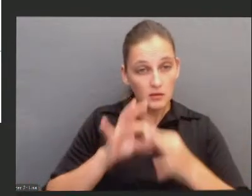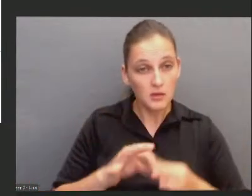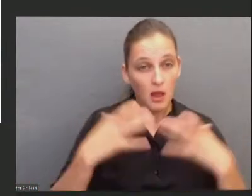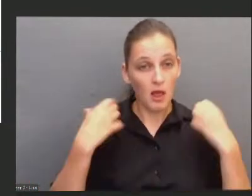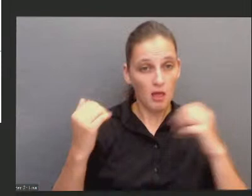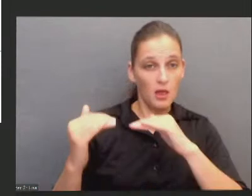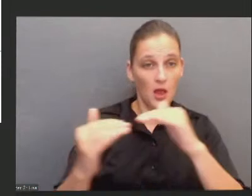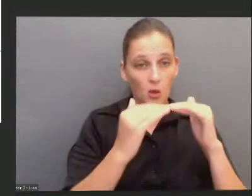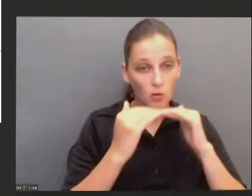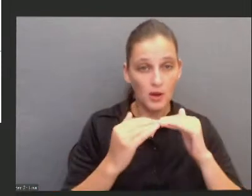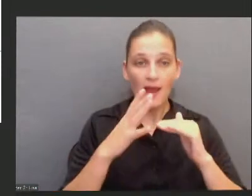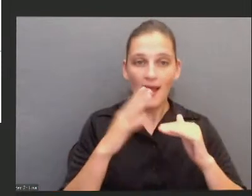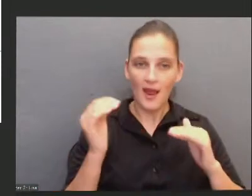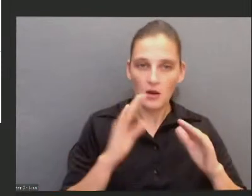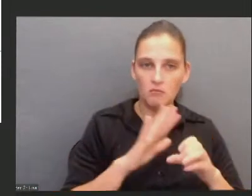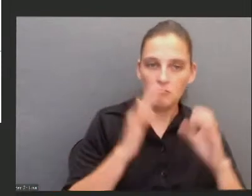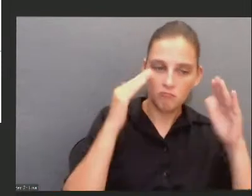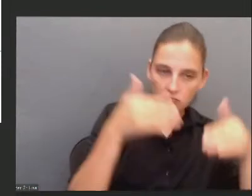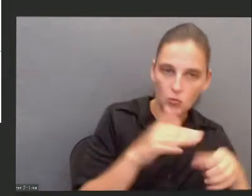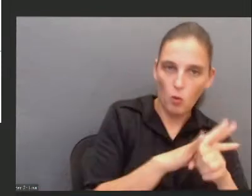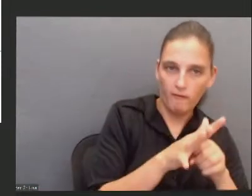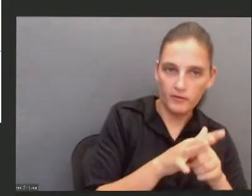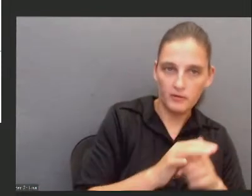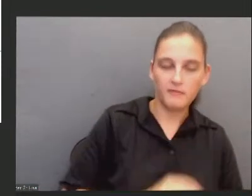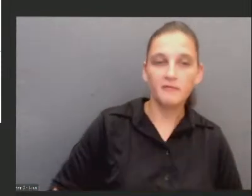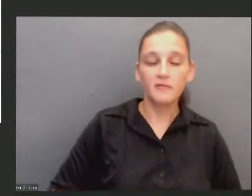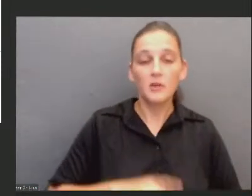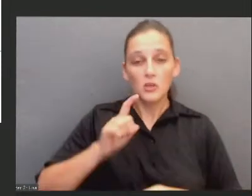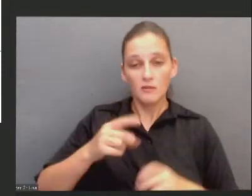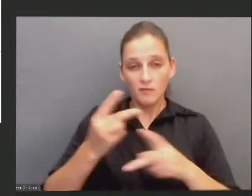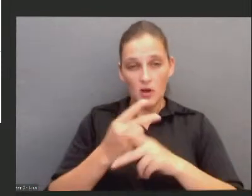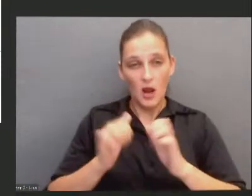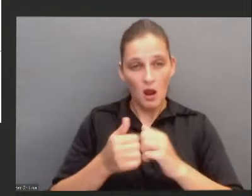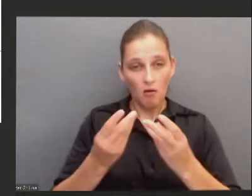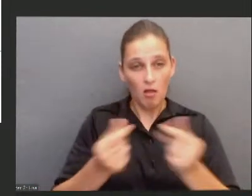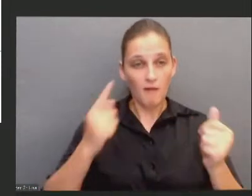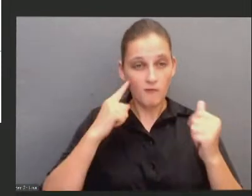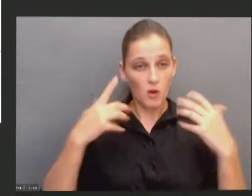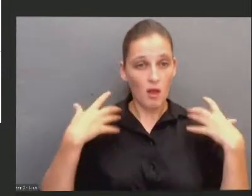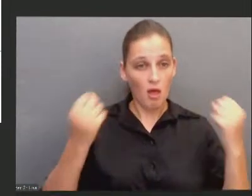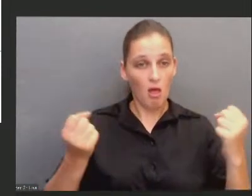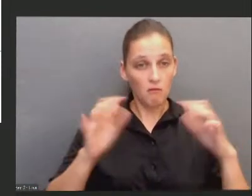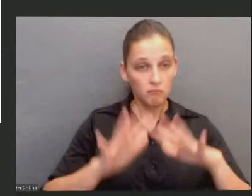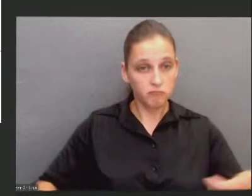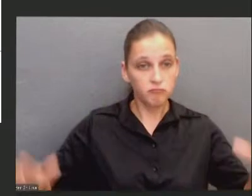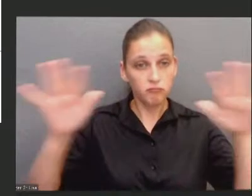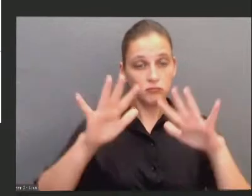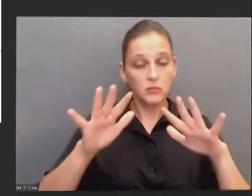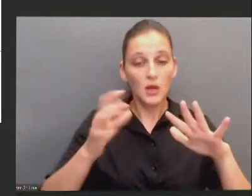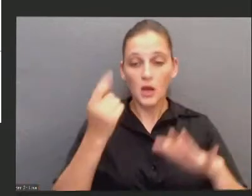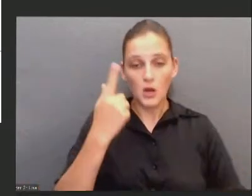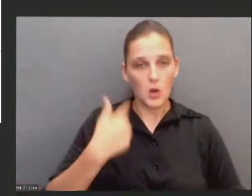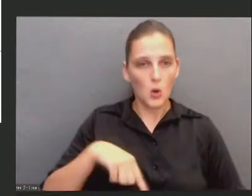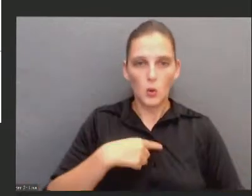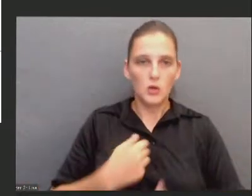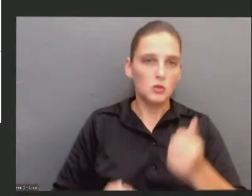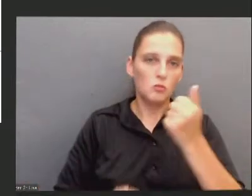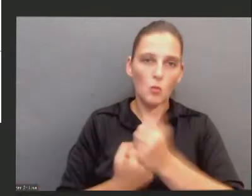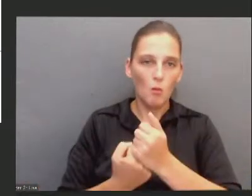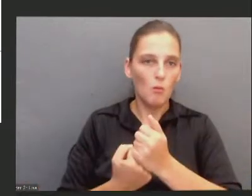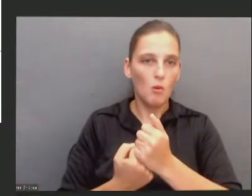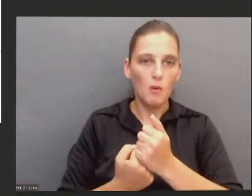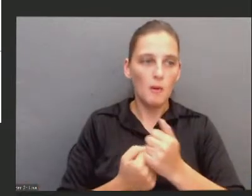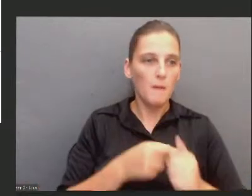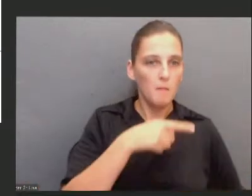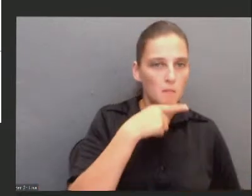center health surveillance and analysis of population health data. We absolutely support public-private partnerships,